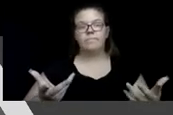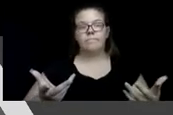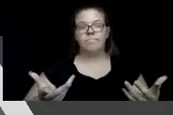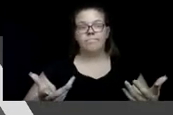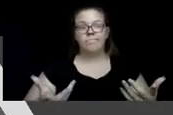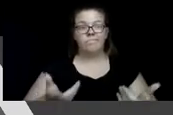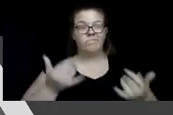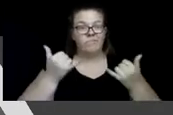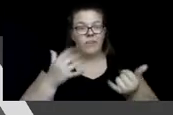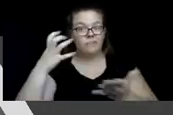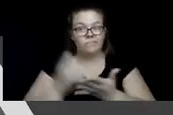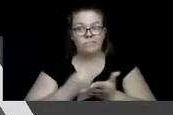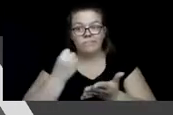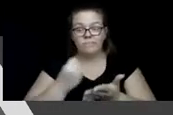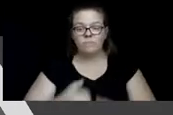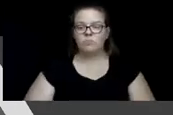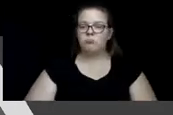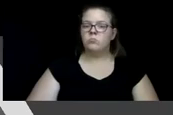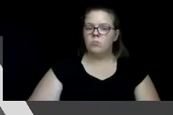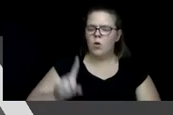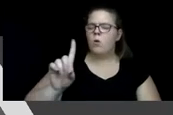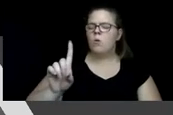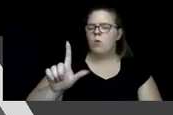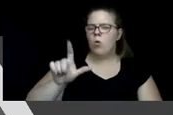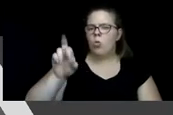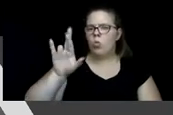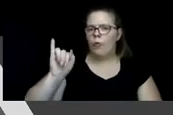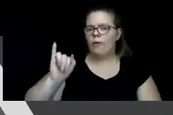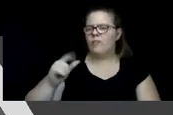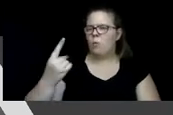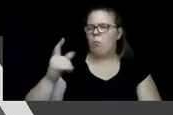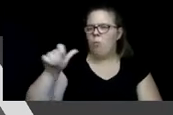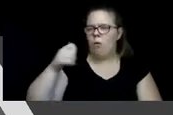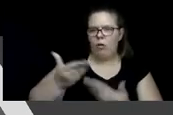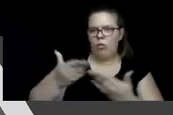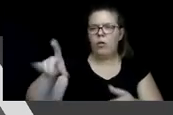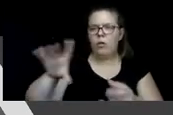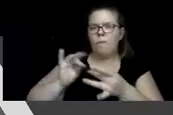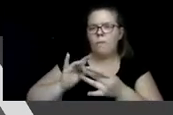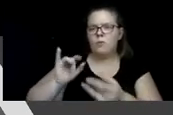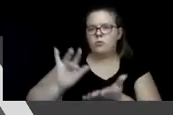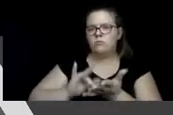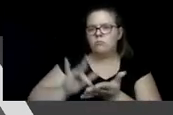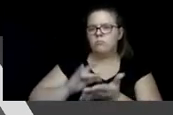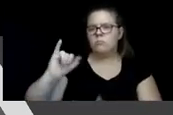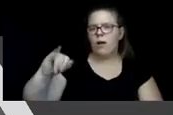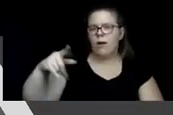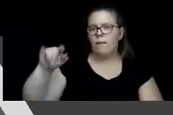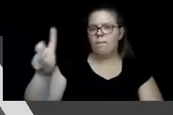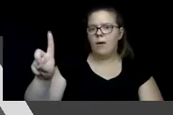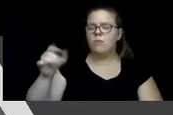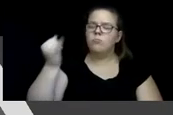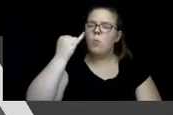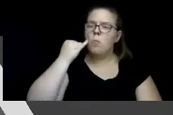this would be a good time. Yep, just one other thing. You had mentioned iPads. What about if a veteran needs